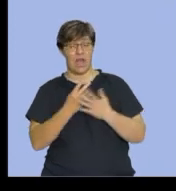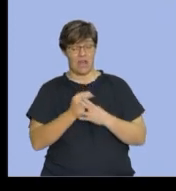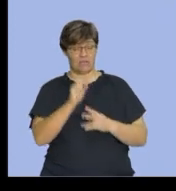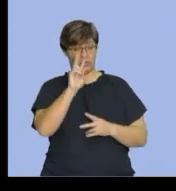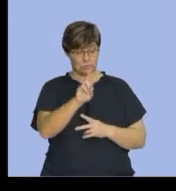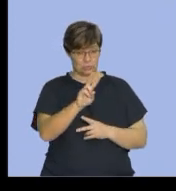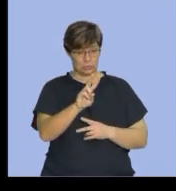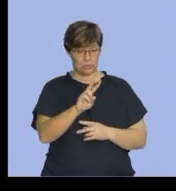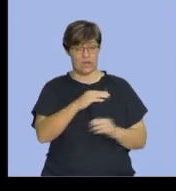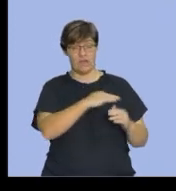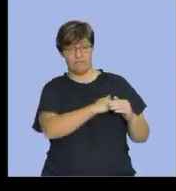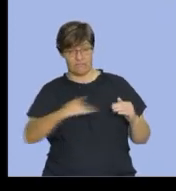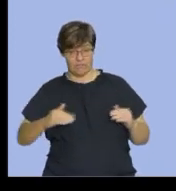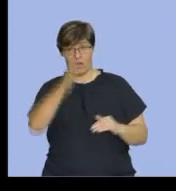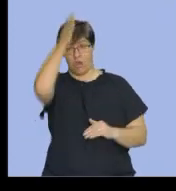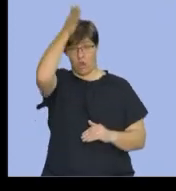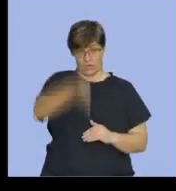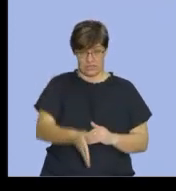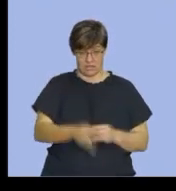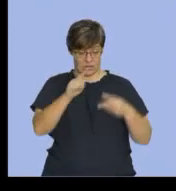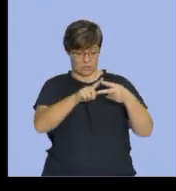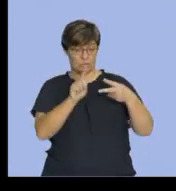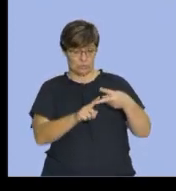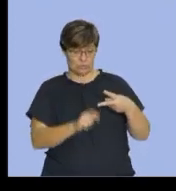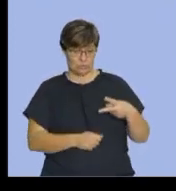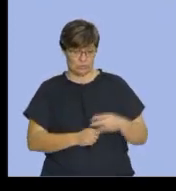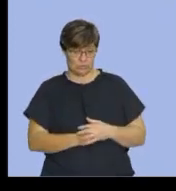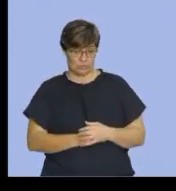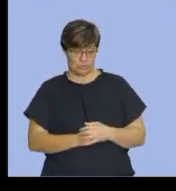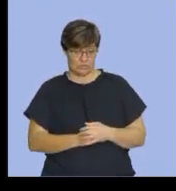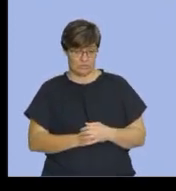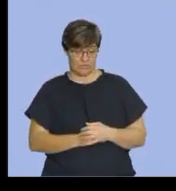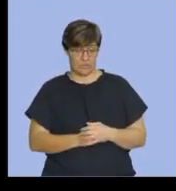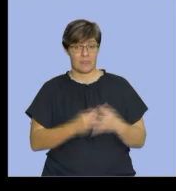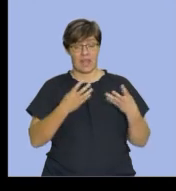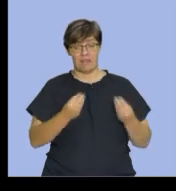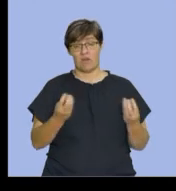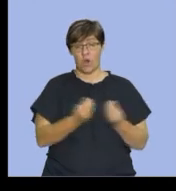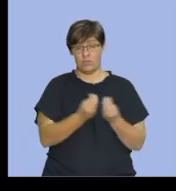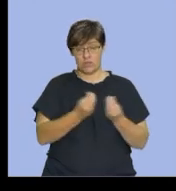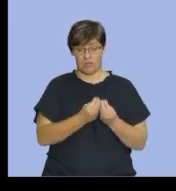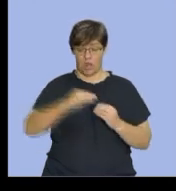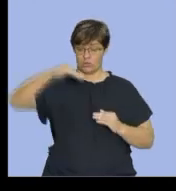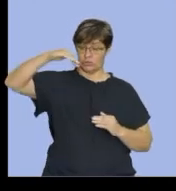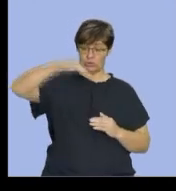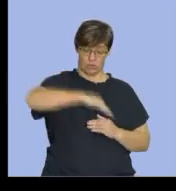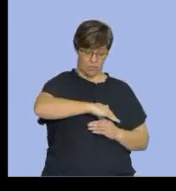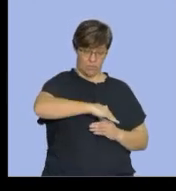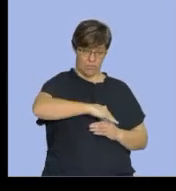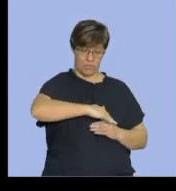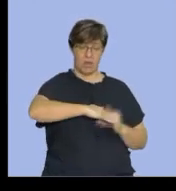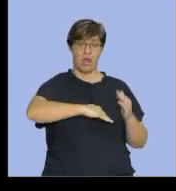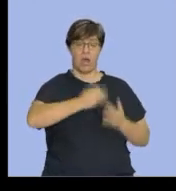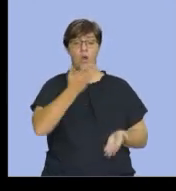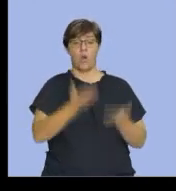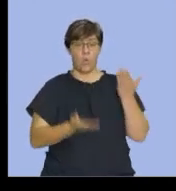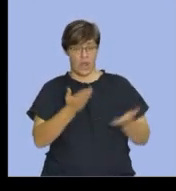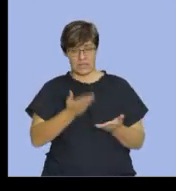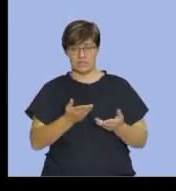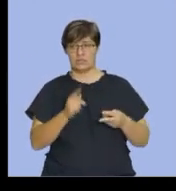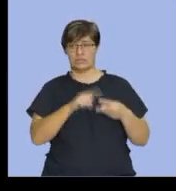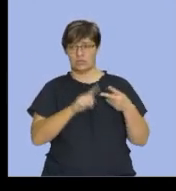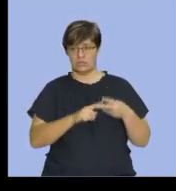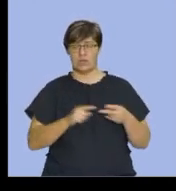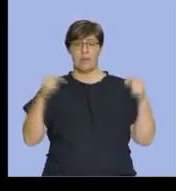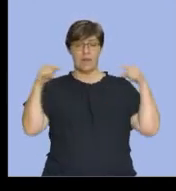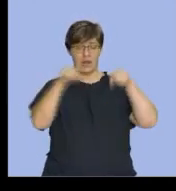have two components, vertical and horizontal. When we have an object that's on a slope, the weight has two